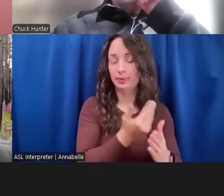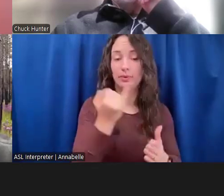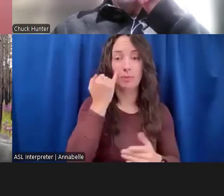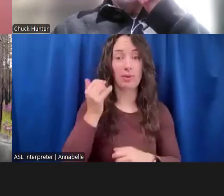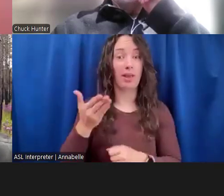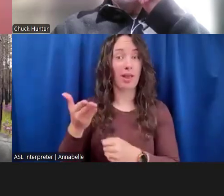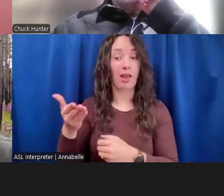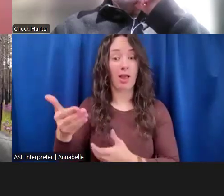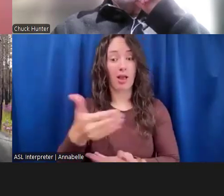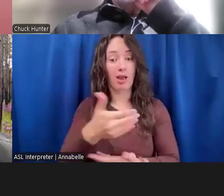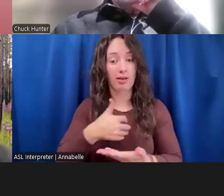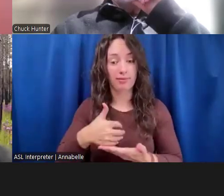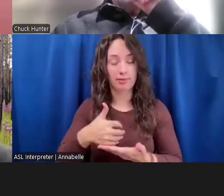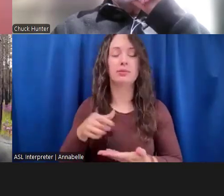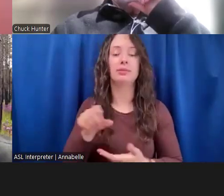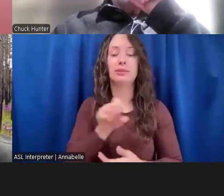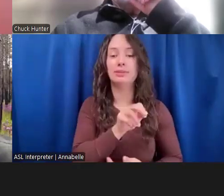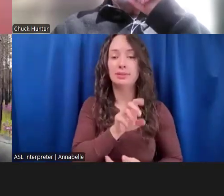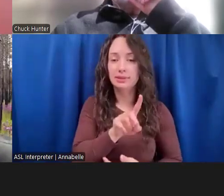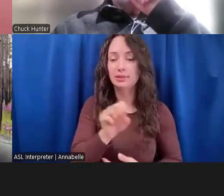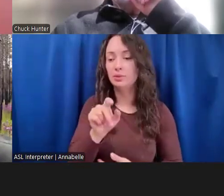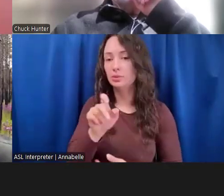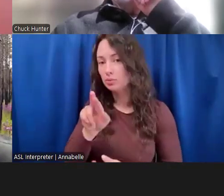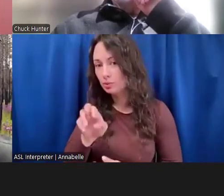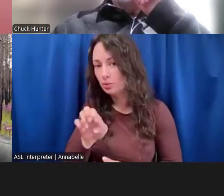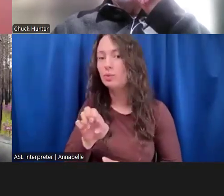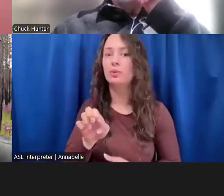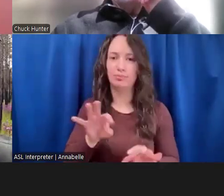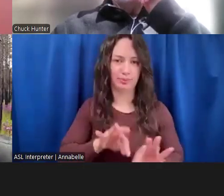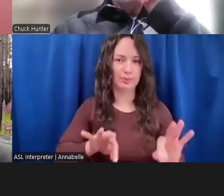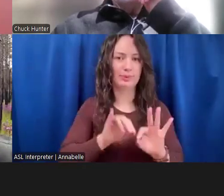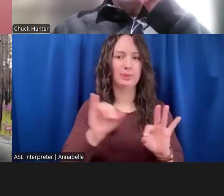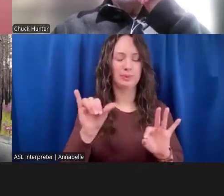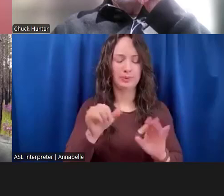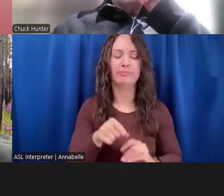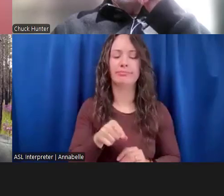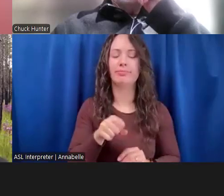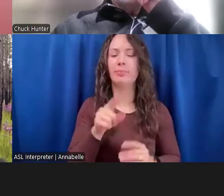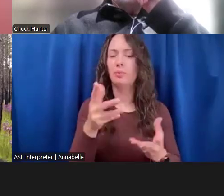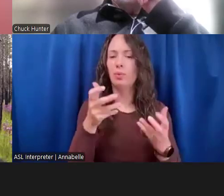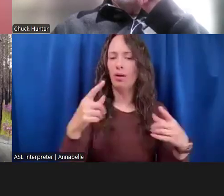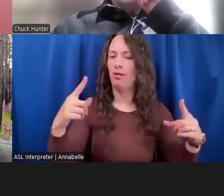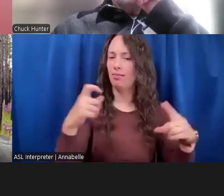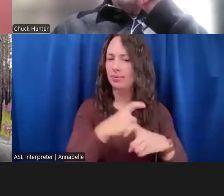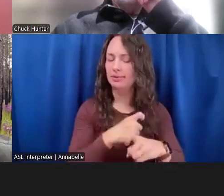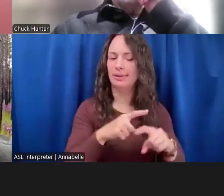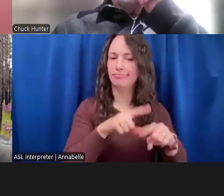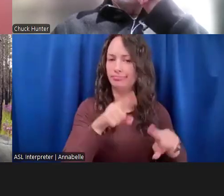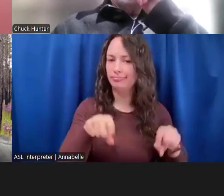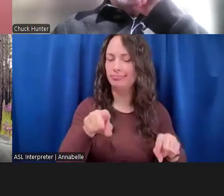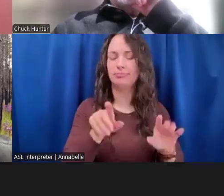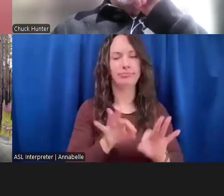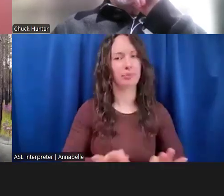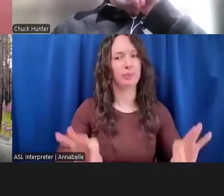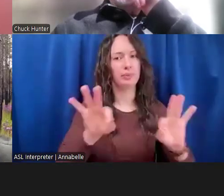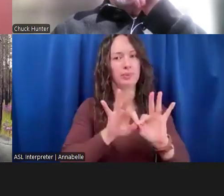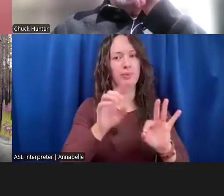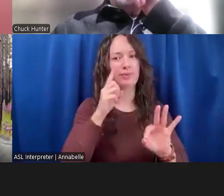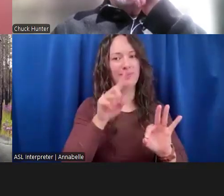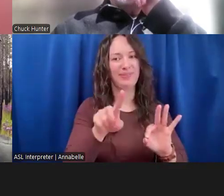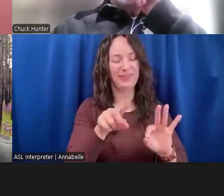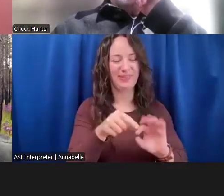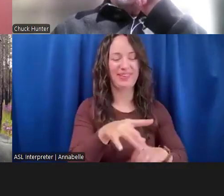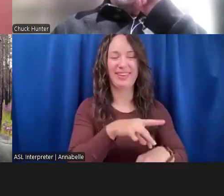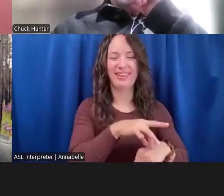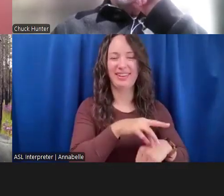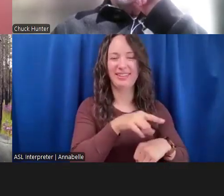seed sources, all those things that are critical, in terms of complexity and diversity, that's a key principle of ecological forestry. And the